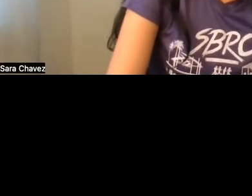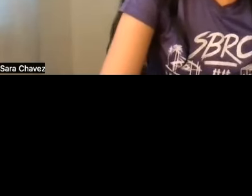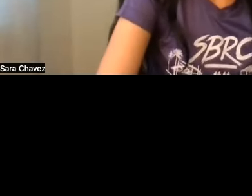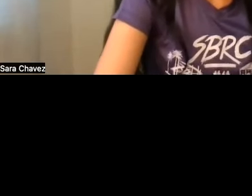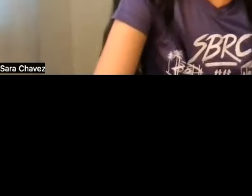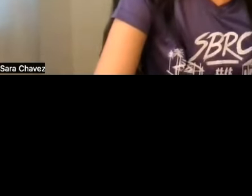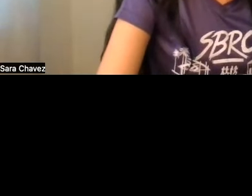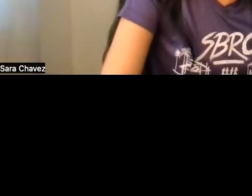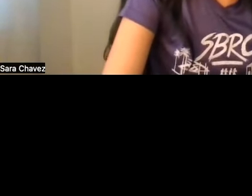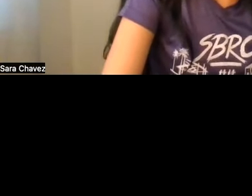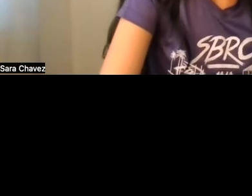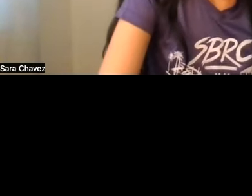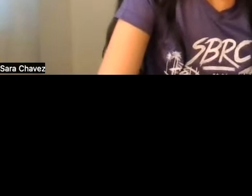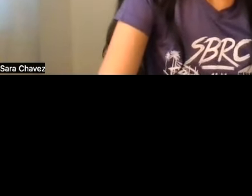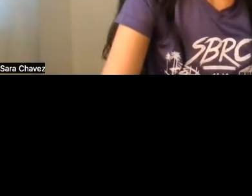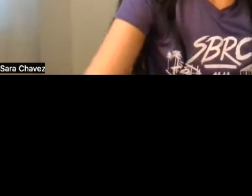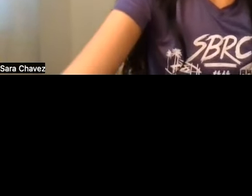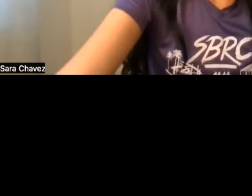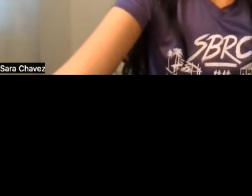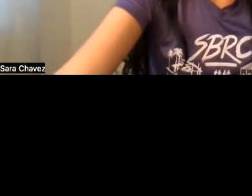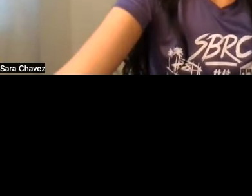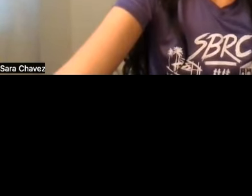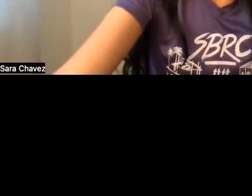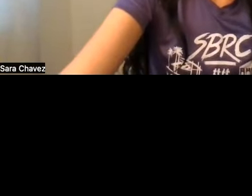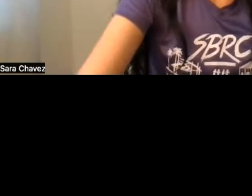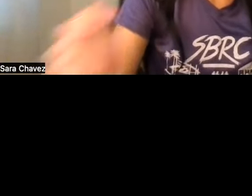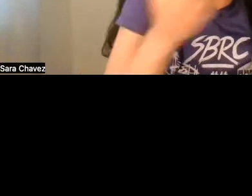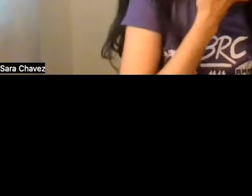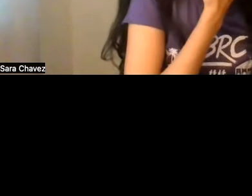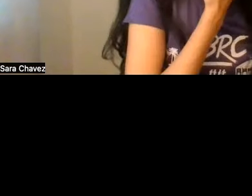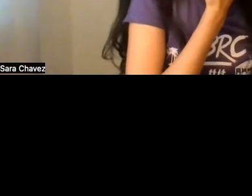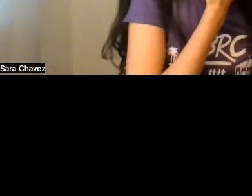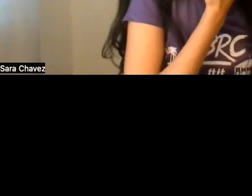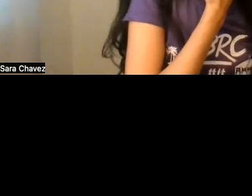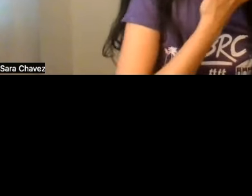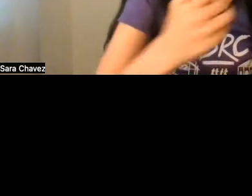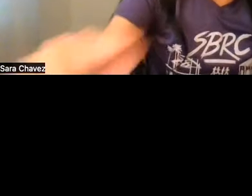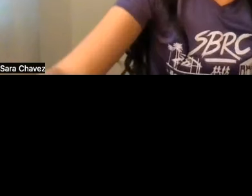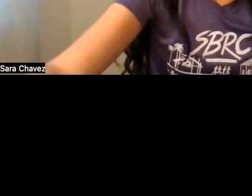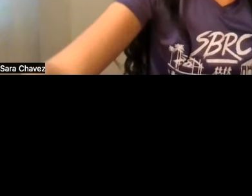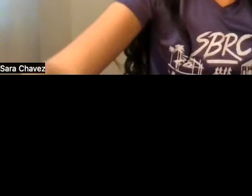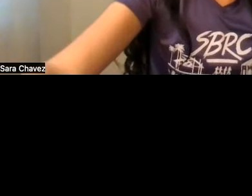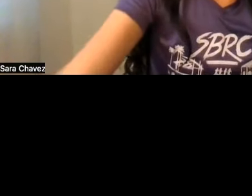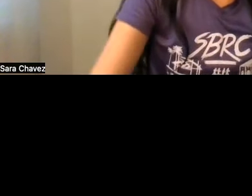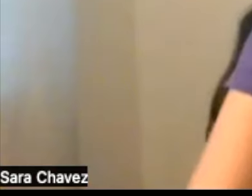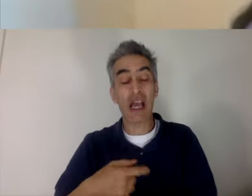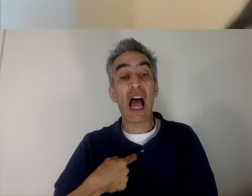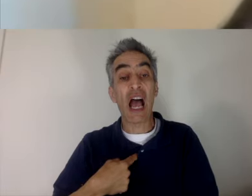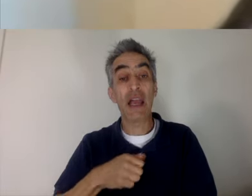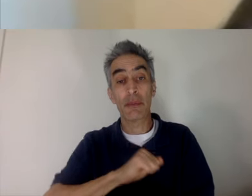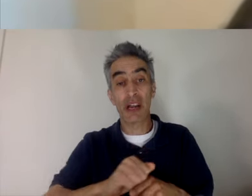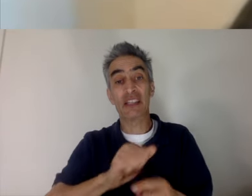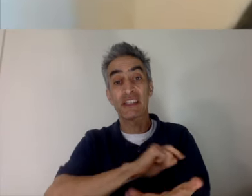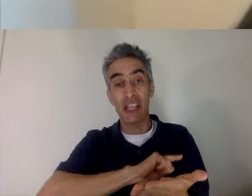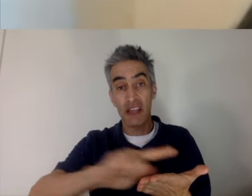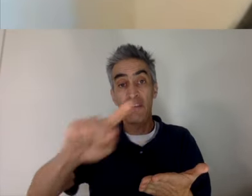Maybe you could explain to us what threshold training is and what you've done to prepare for the marathon that you did. Yeah. So my training